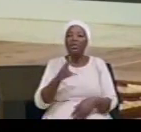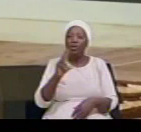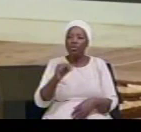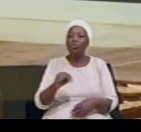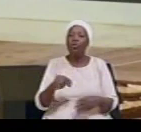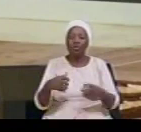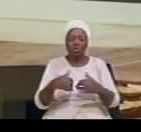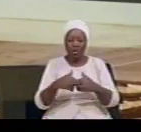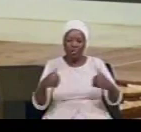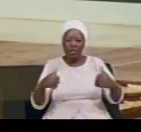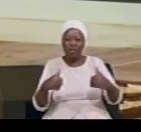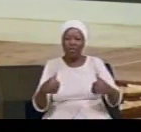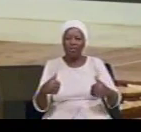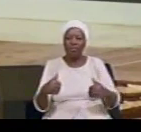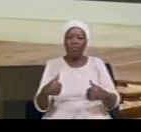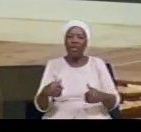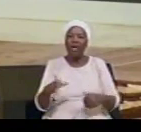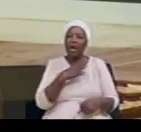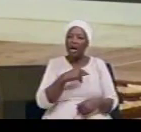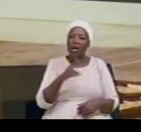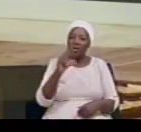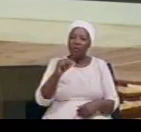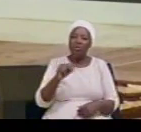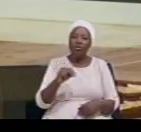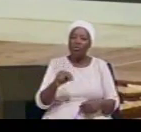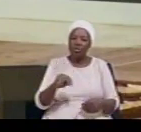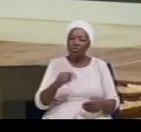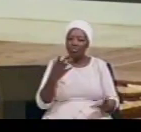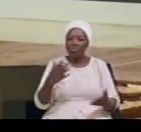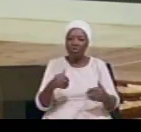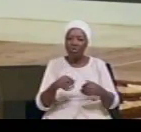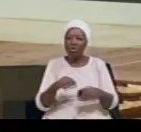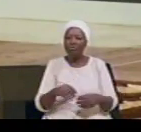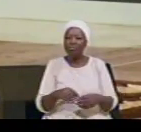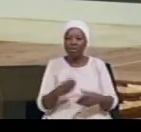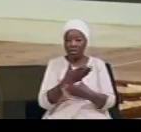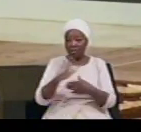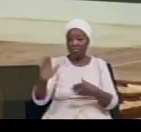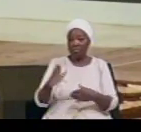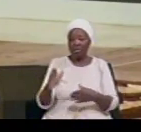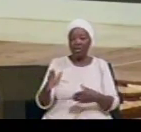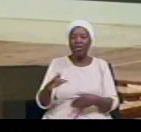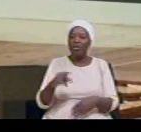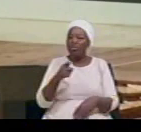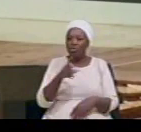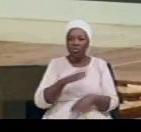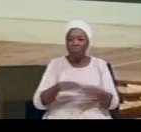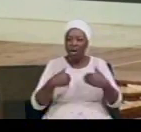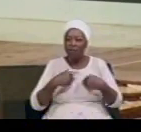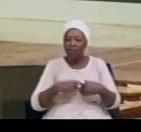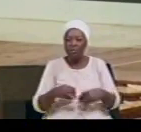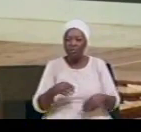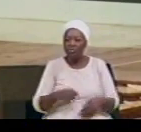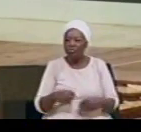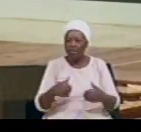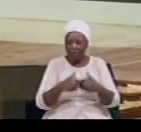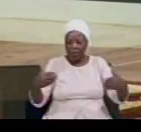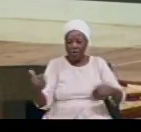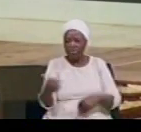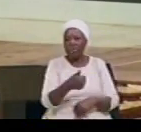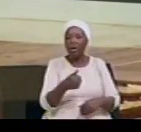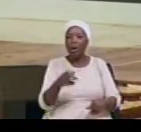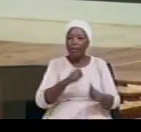exception and there's no exclusion. Don't exclude yourself. Drink ye